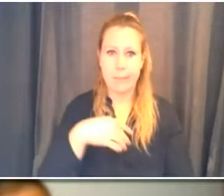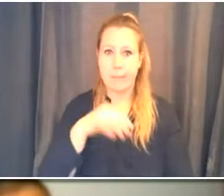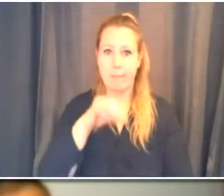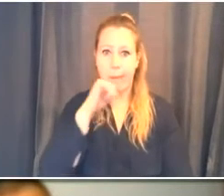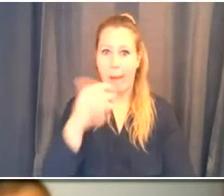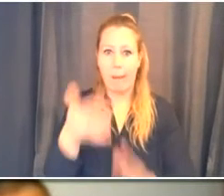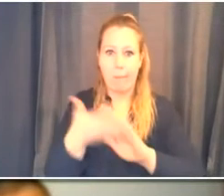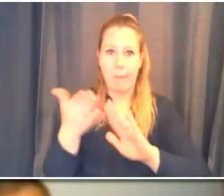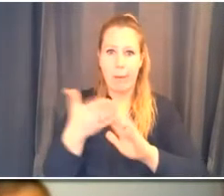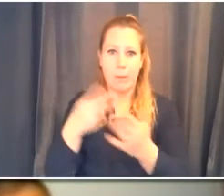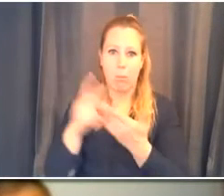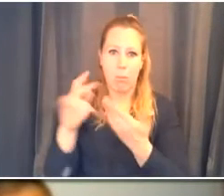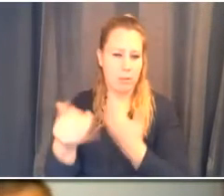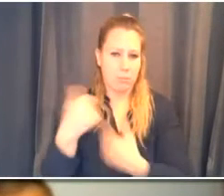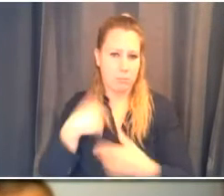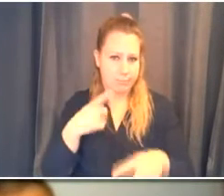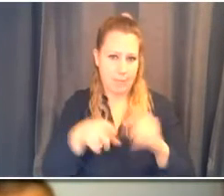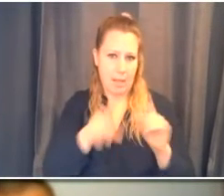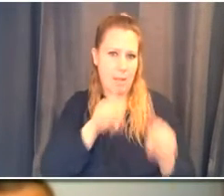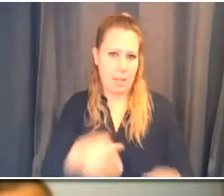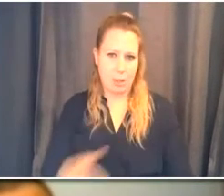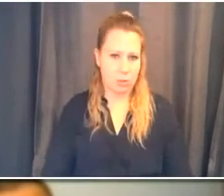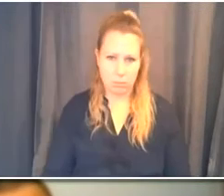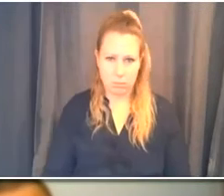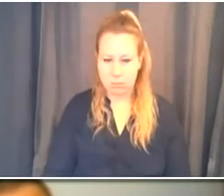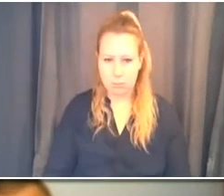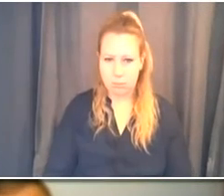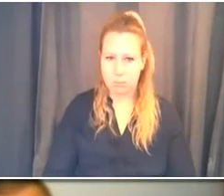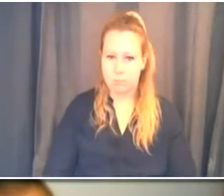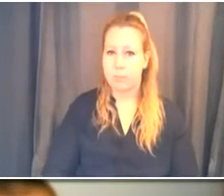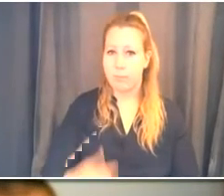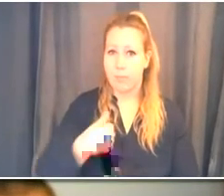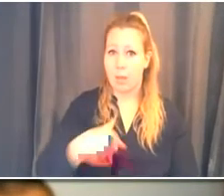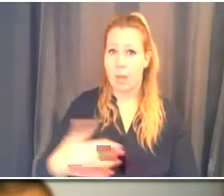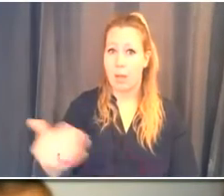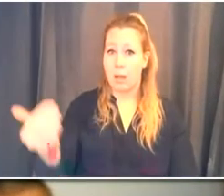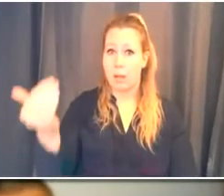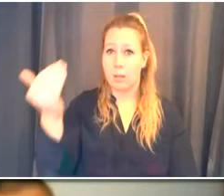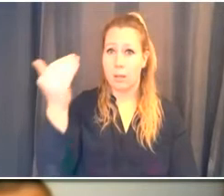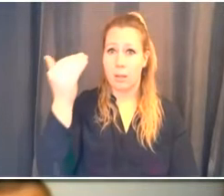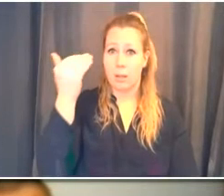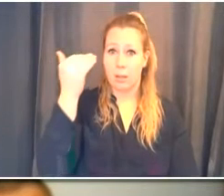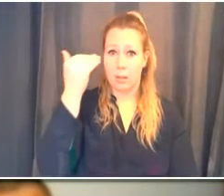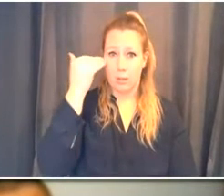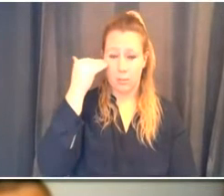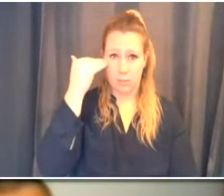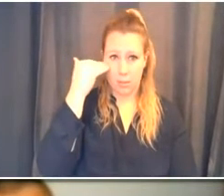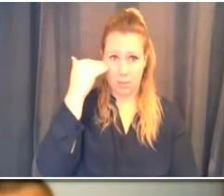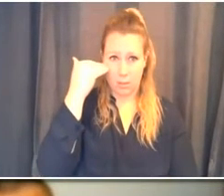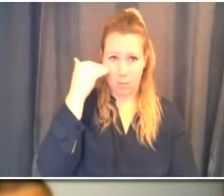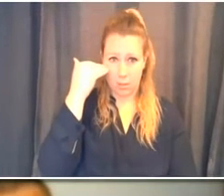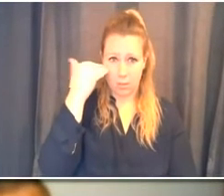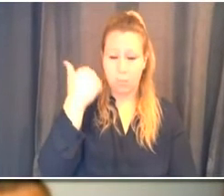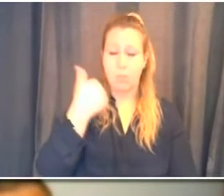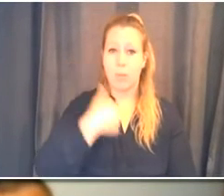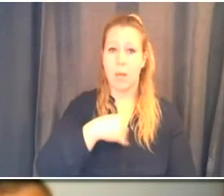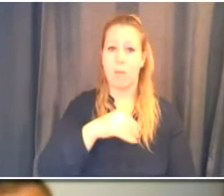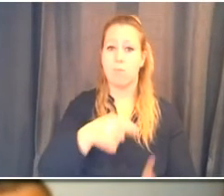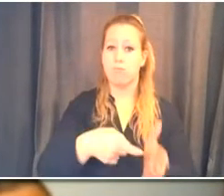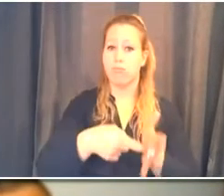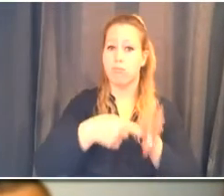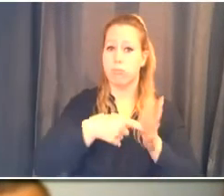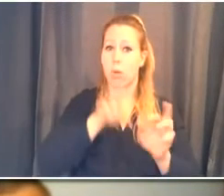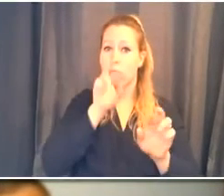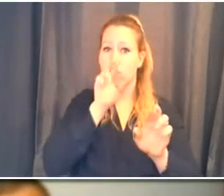status report on what's being done year over-year uh or or maybe semiannually to get uh text 911 up and